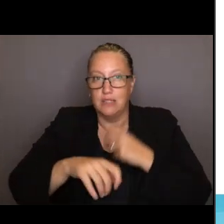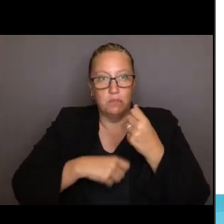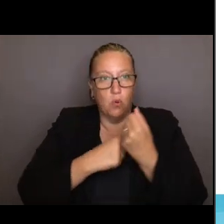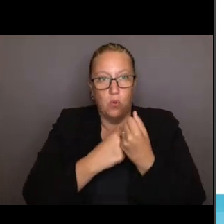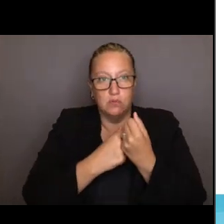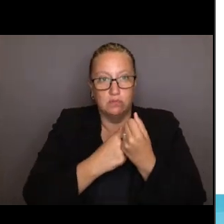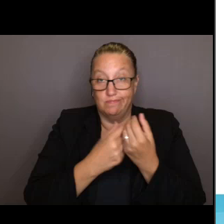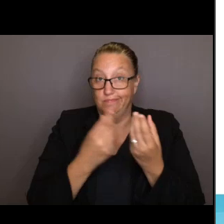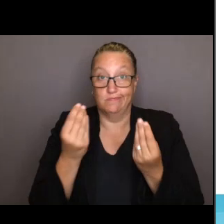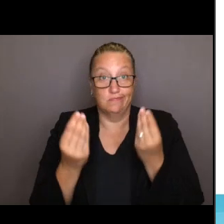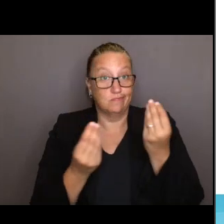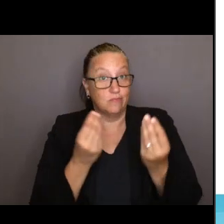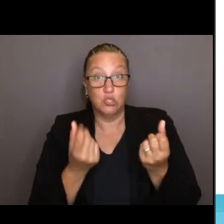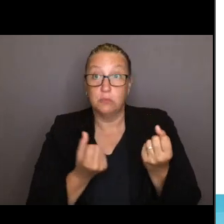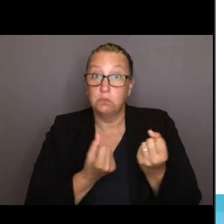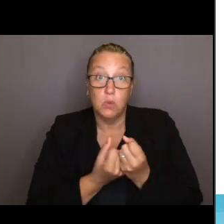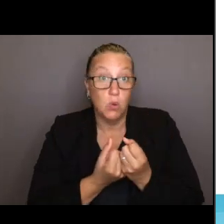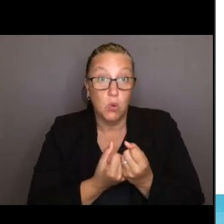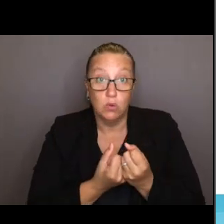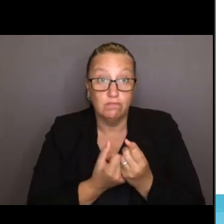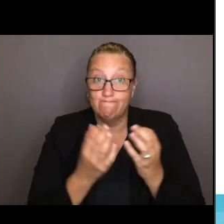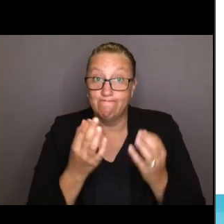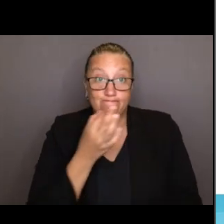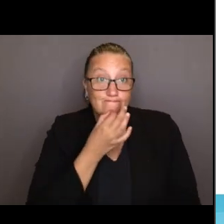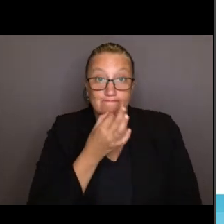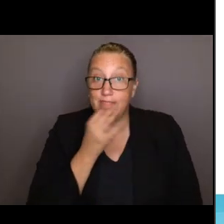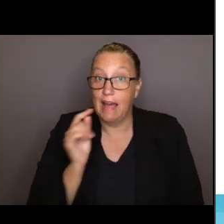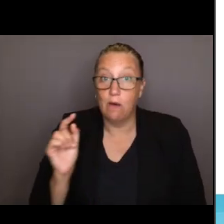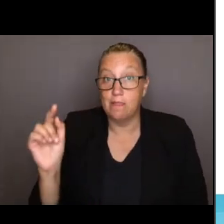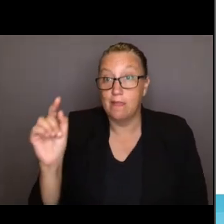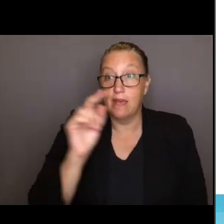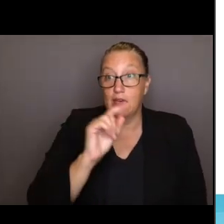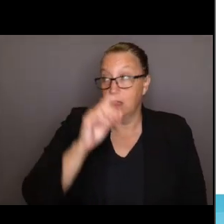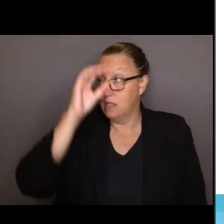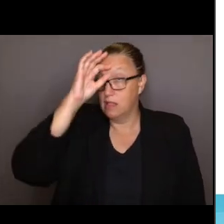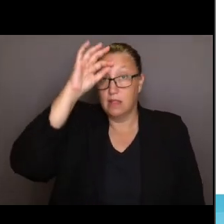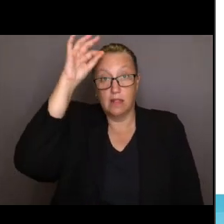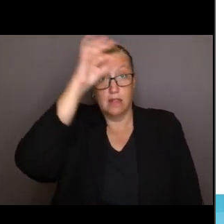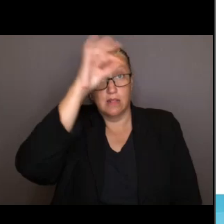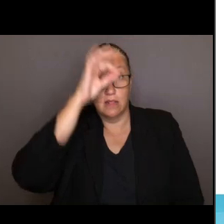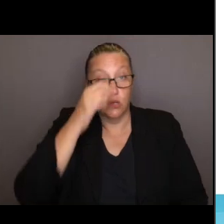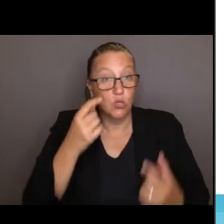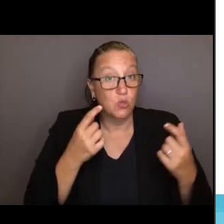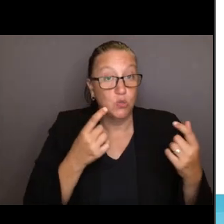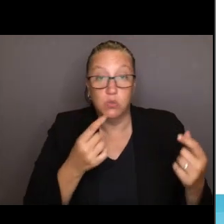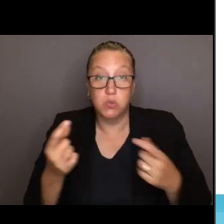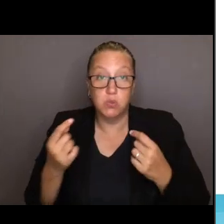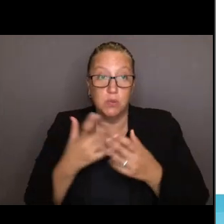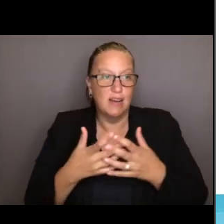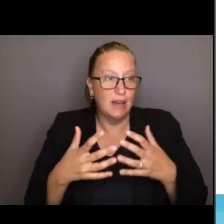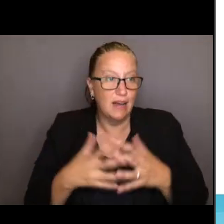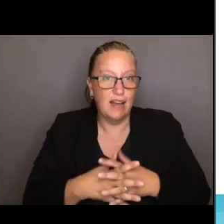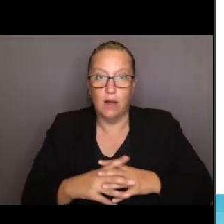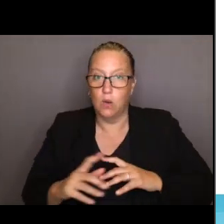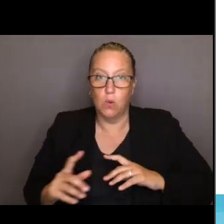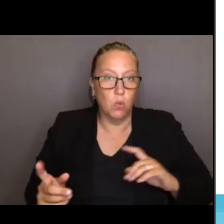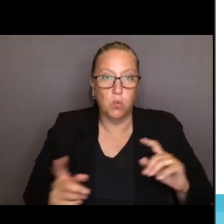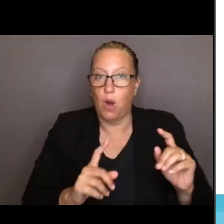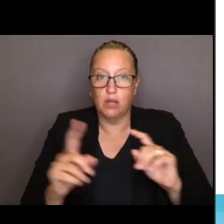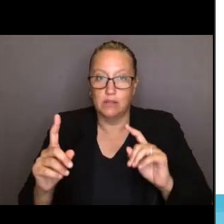of support or help, and they've got no idea where to go. That's why we've been